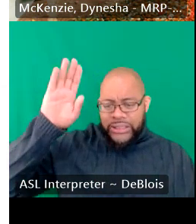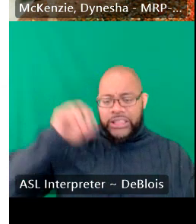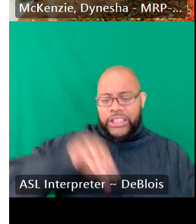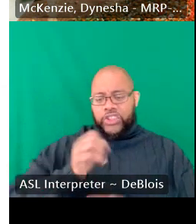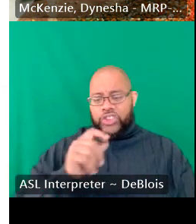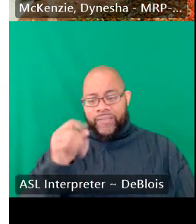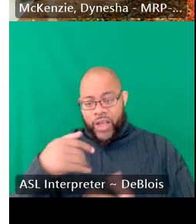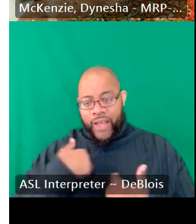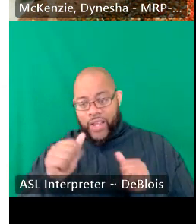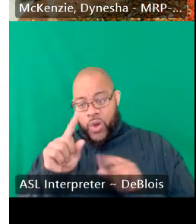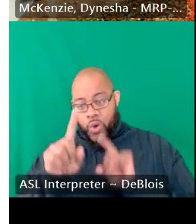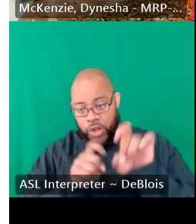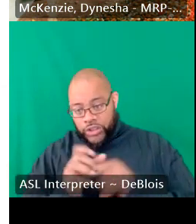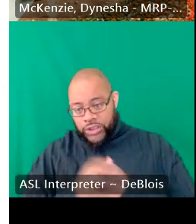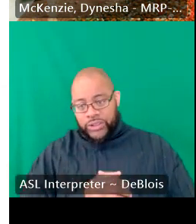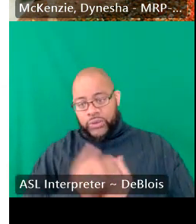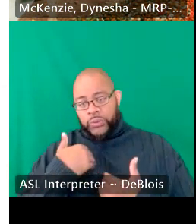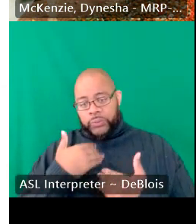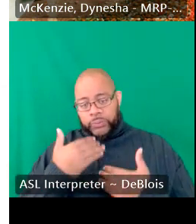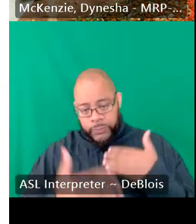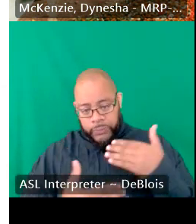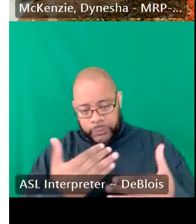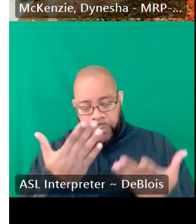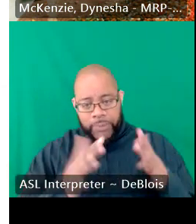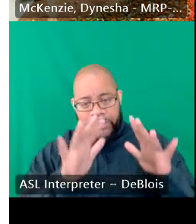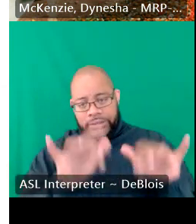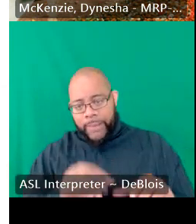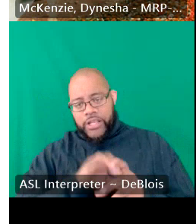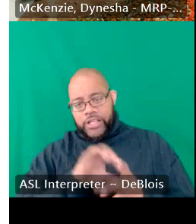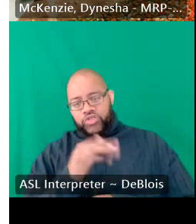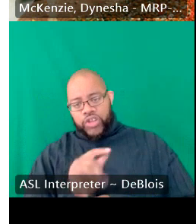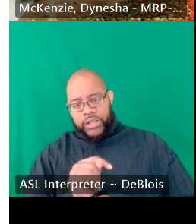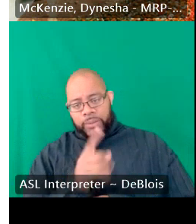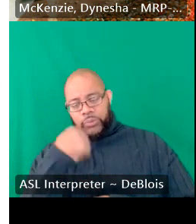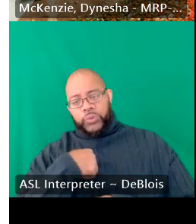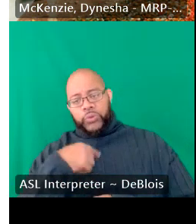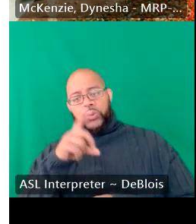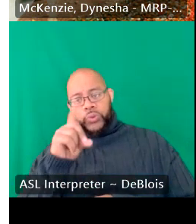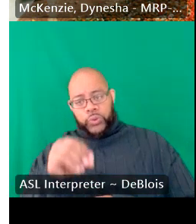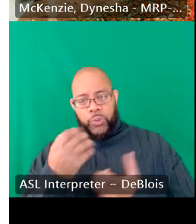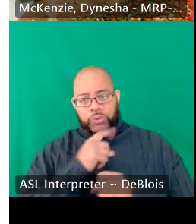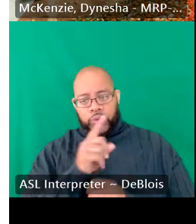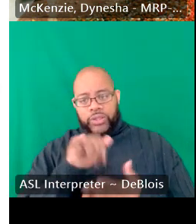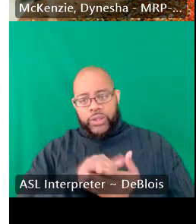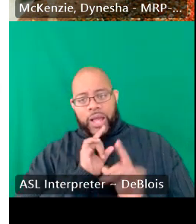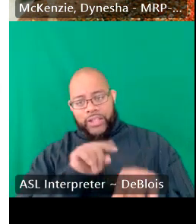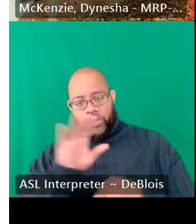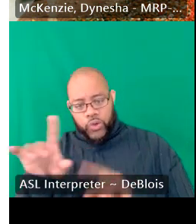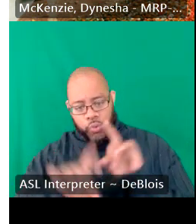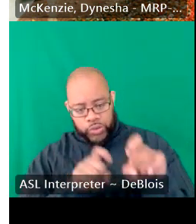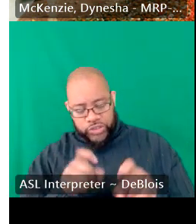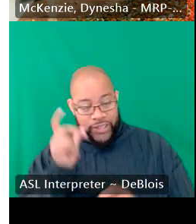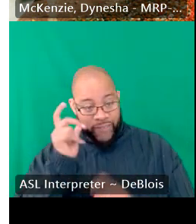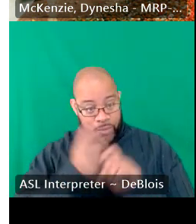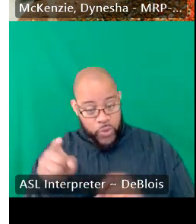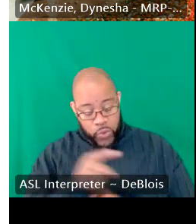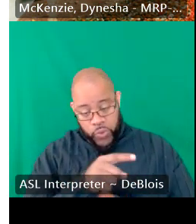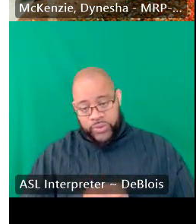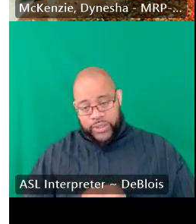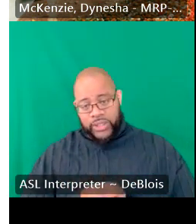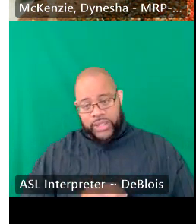if you have a question as we're going along, maybe type it into the chat, because we do want to make sure that we're answering your questions and hearing from you, and